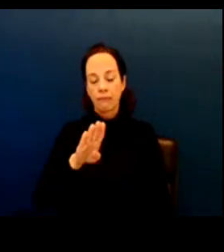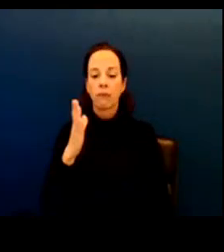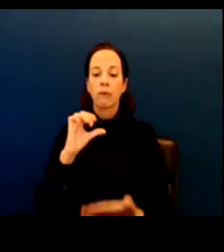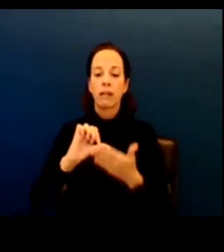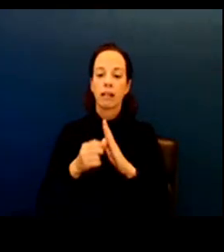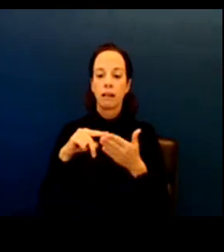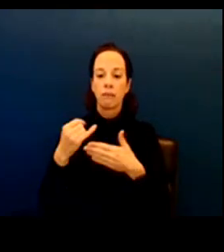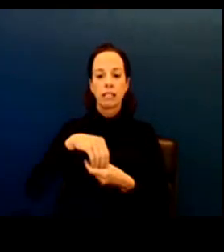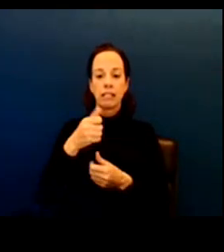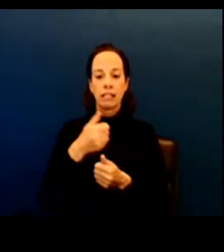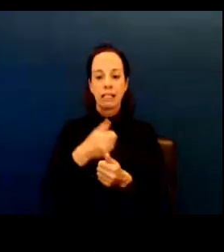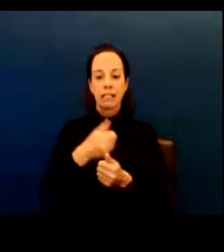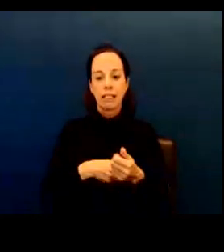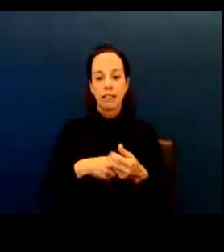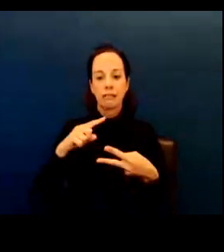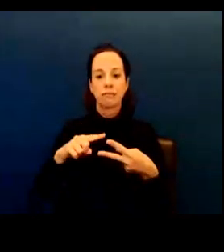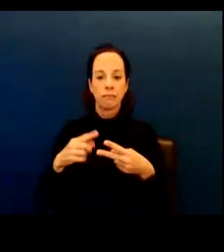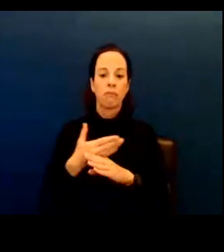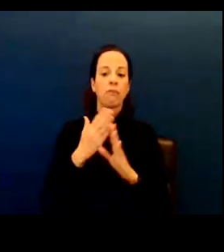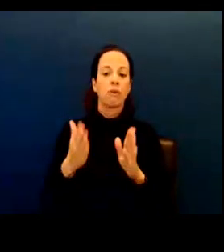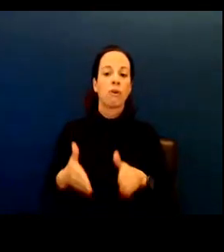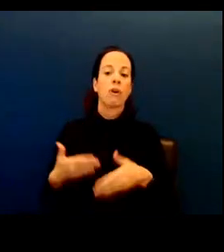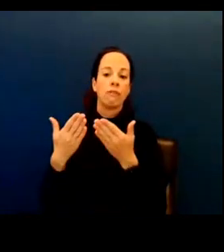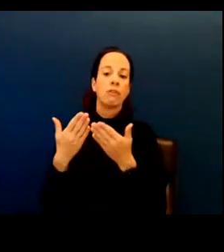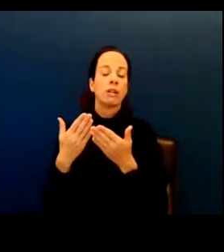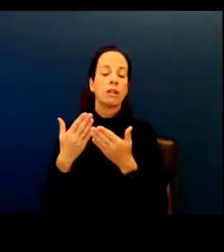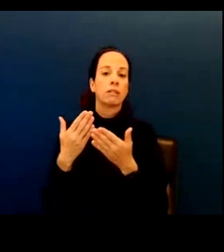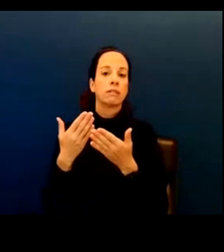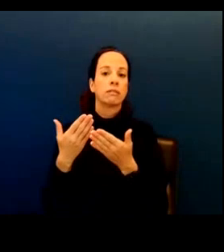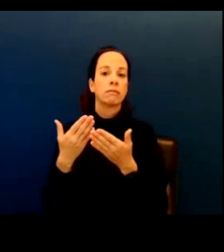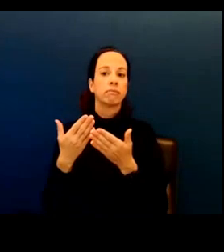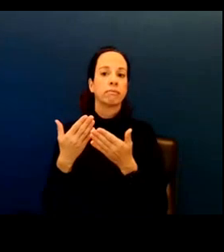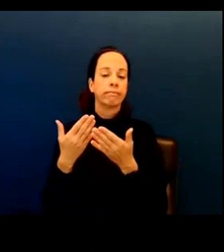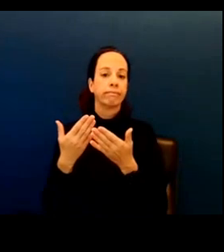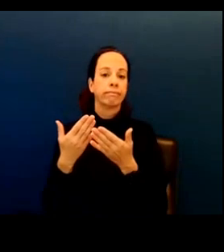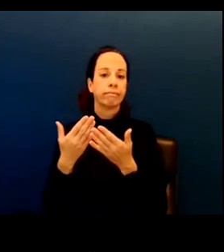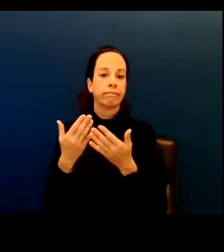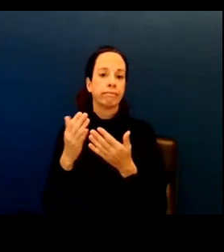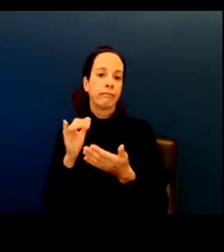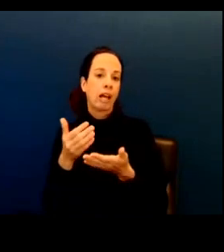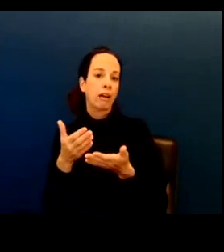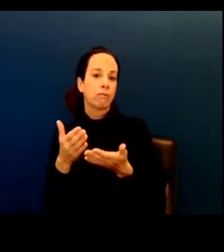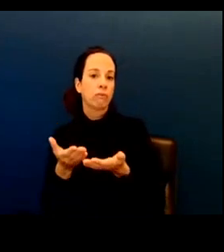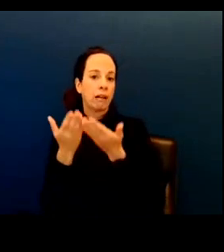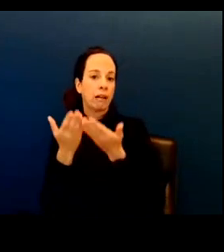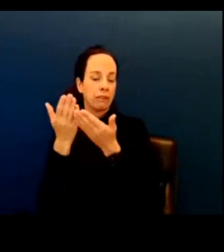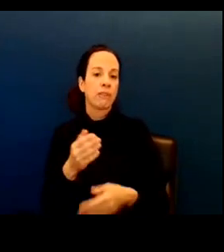book item before offering a recommendation. Tab 125 contains an allocation of